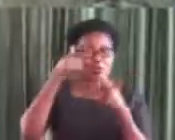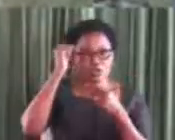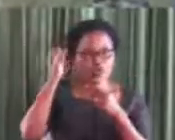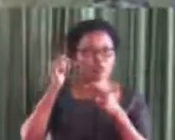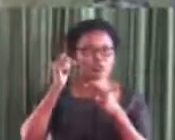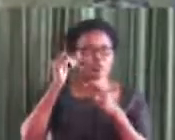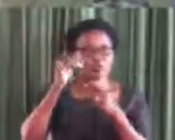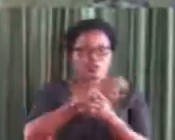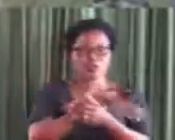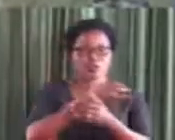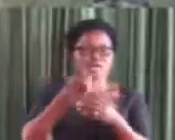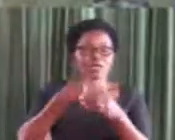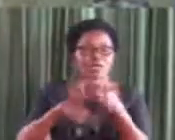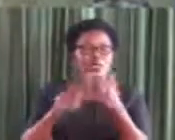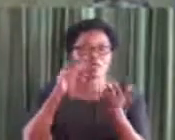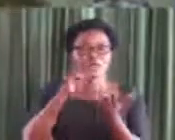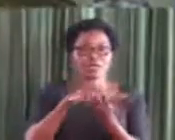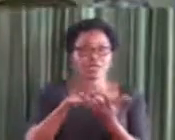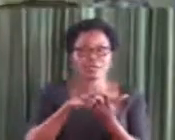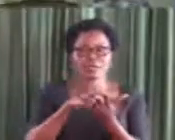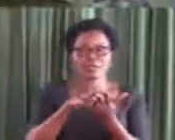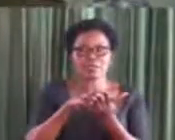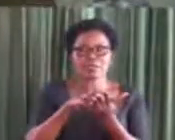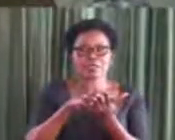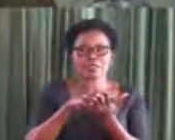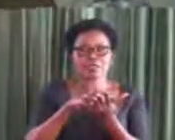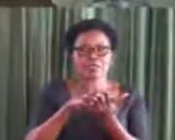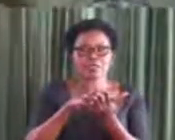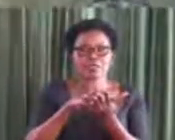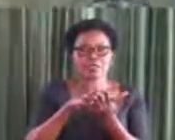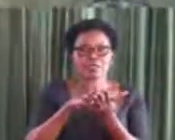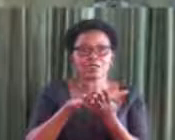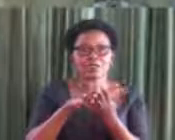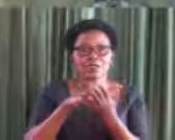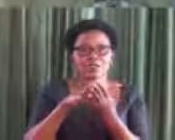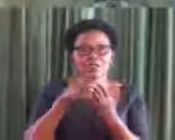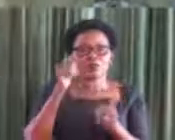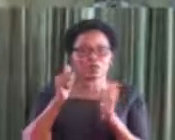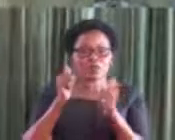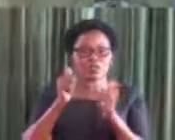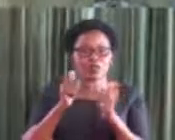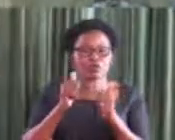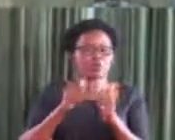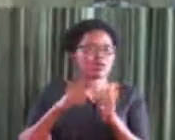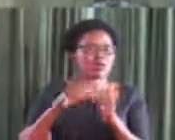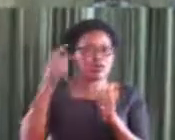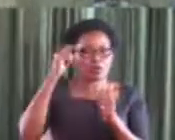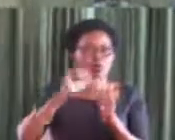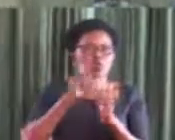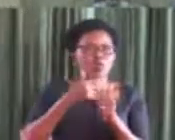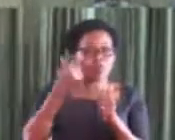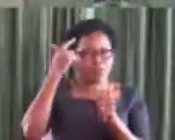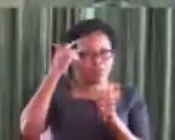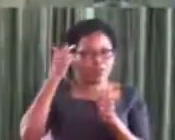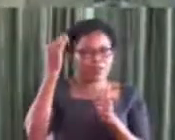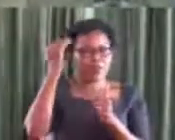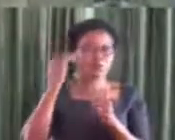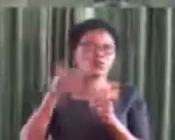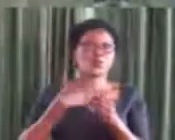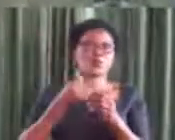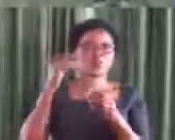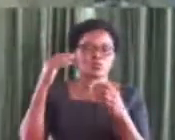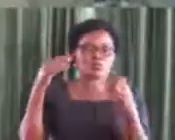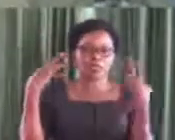In matters you and I am sure would not want the court to be exercising anytime soon, but it is in